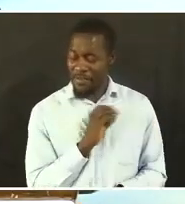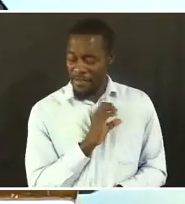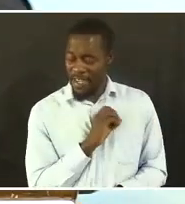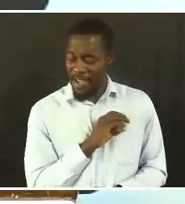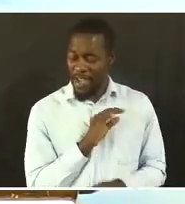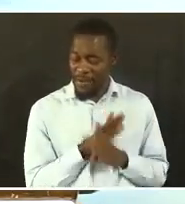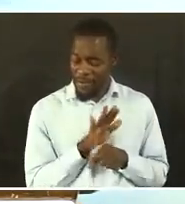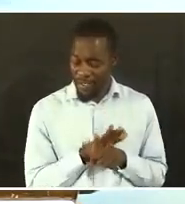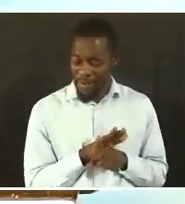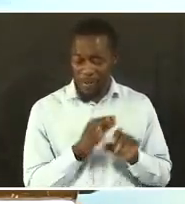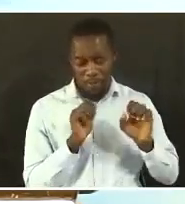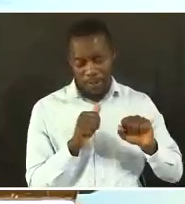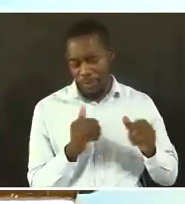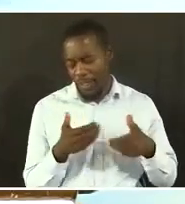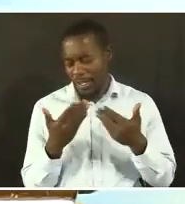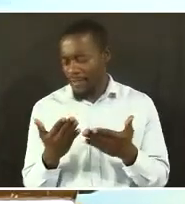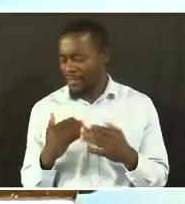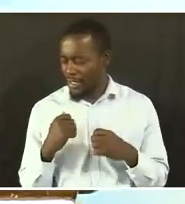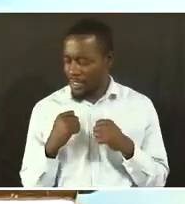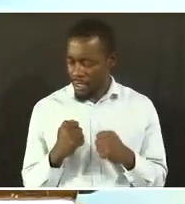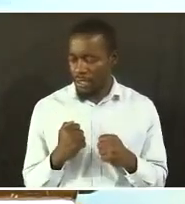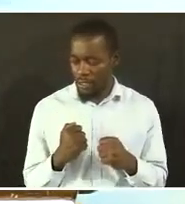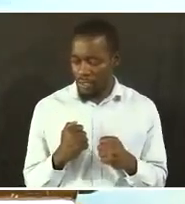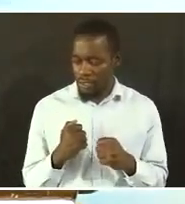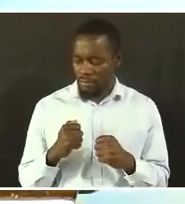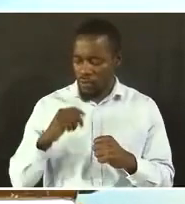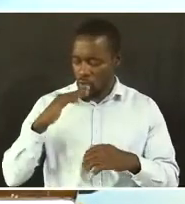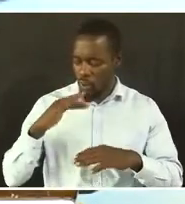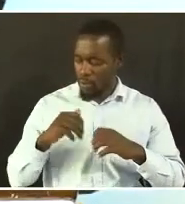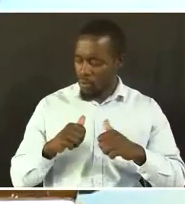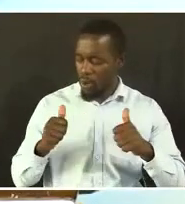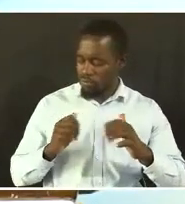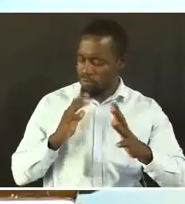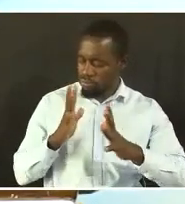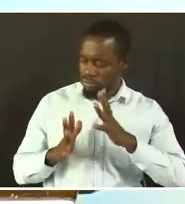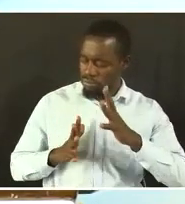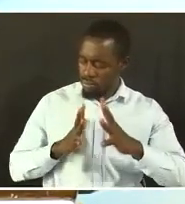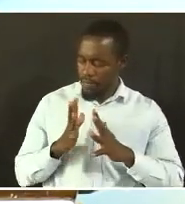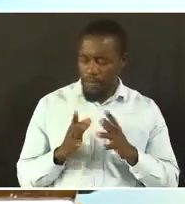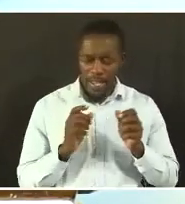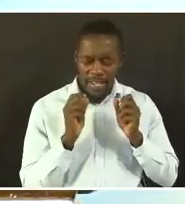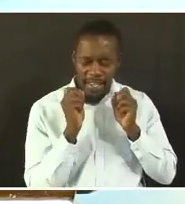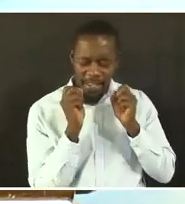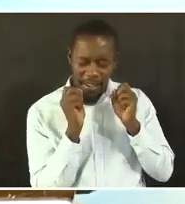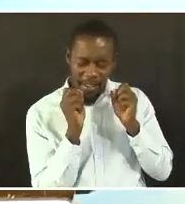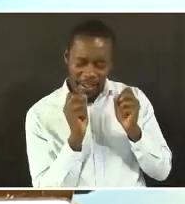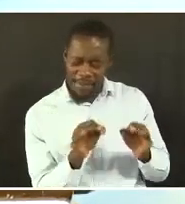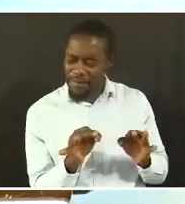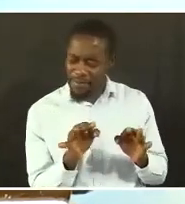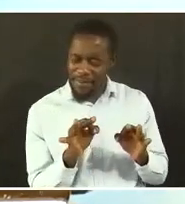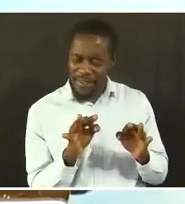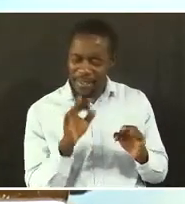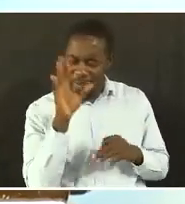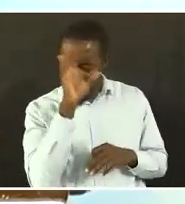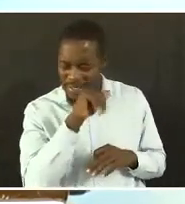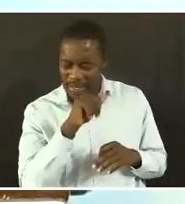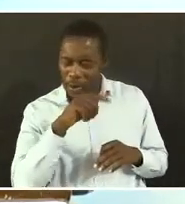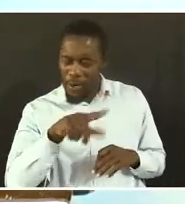giving up in life, God, give them the courage. God, if they lack the content or the right word to